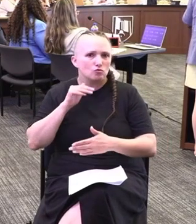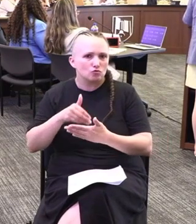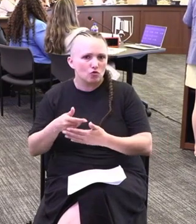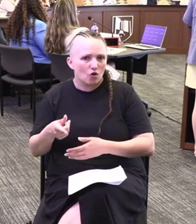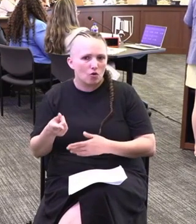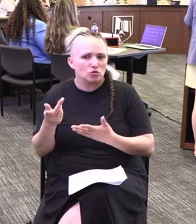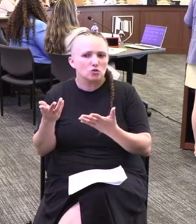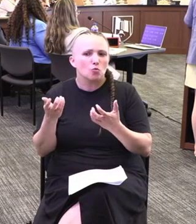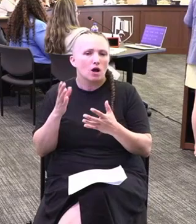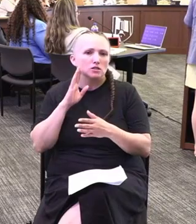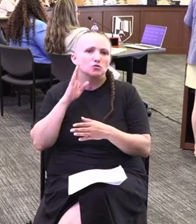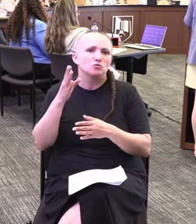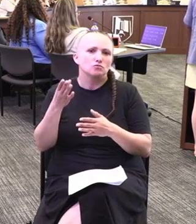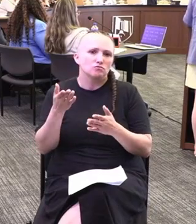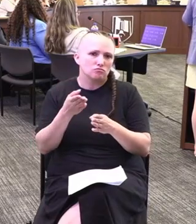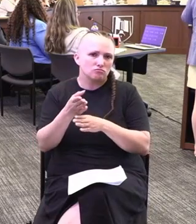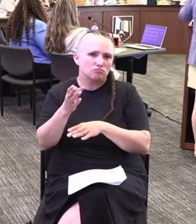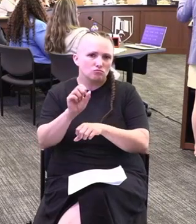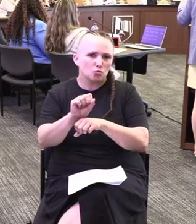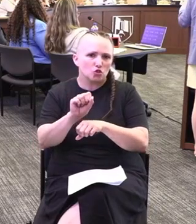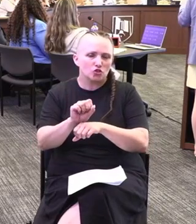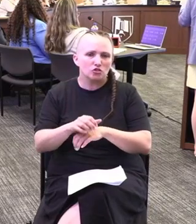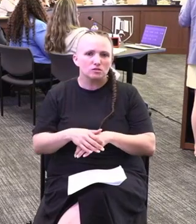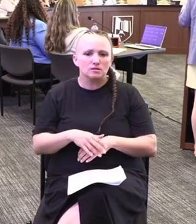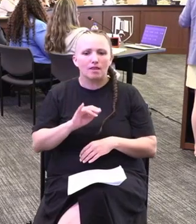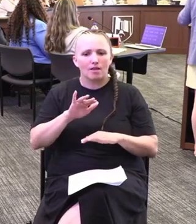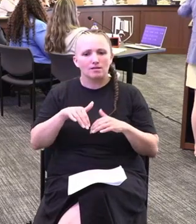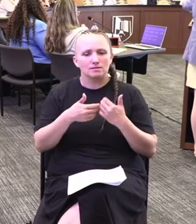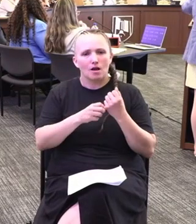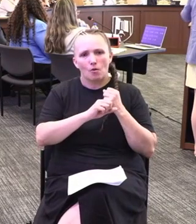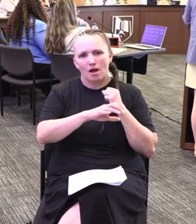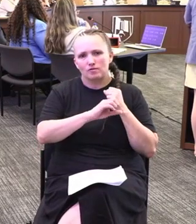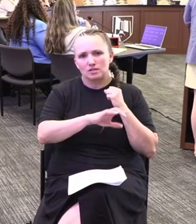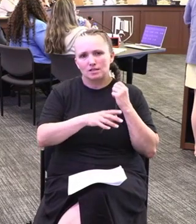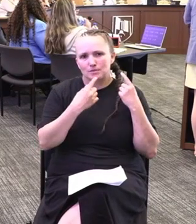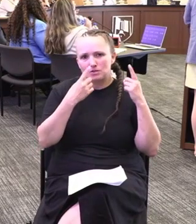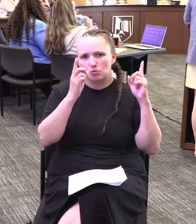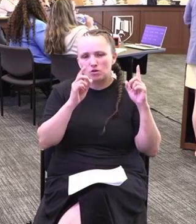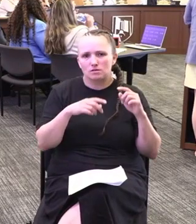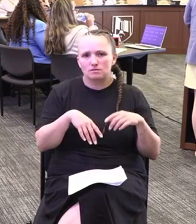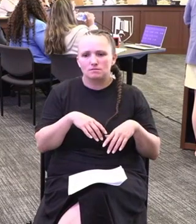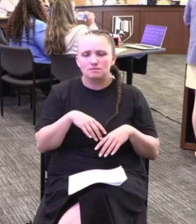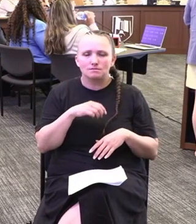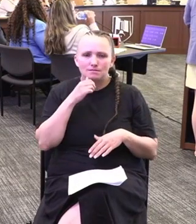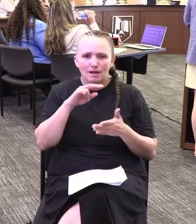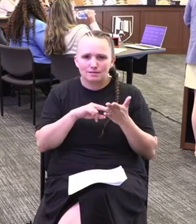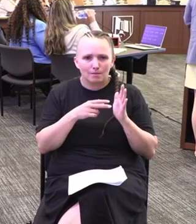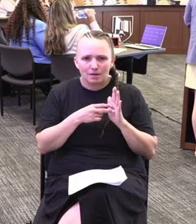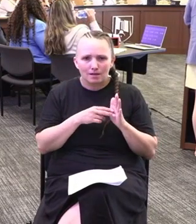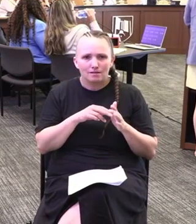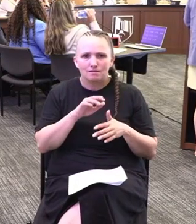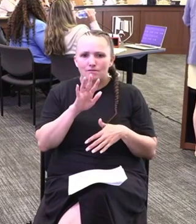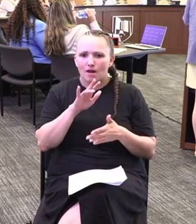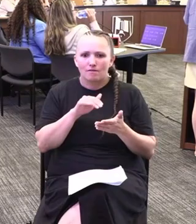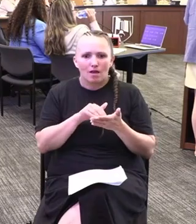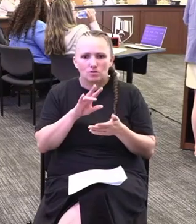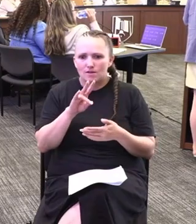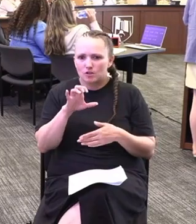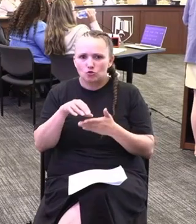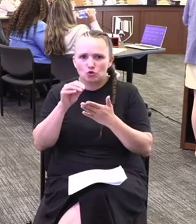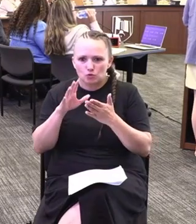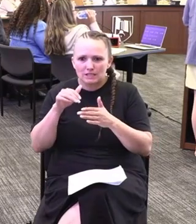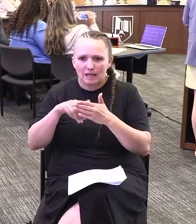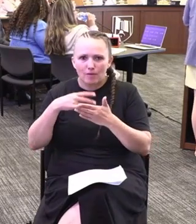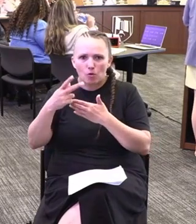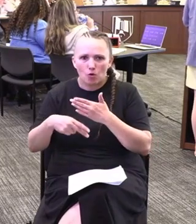what she wants to go into. That's how those ads work. There are not 5,700 in cybersecurity, but it is a great